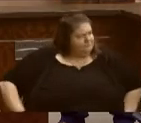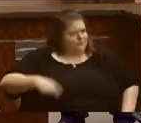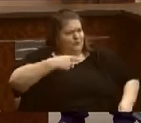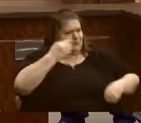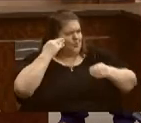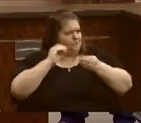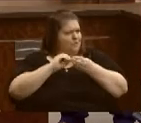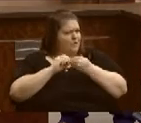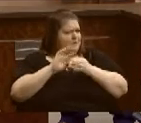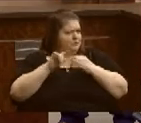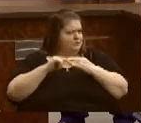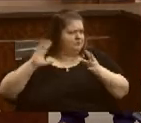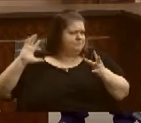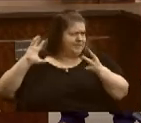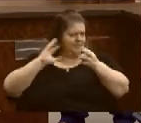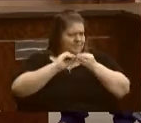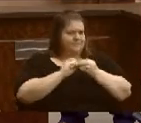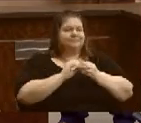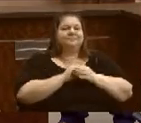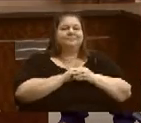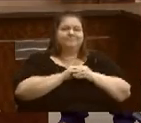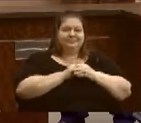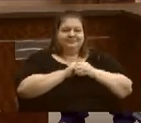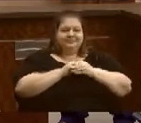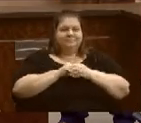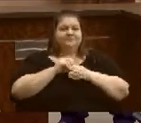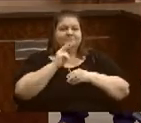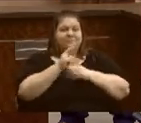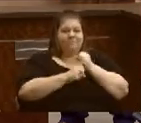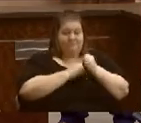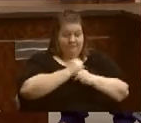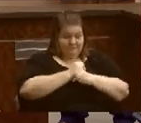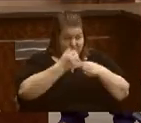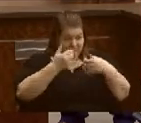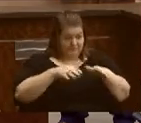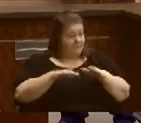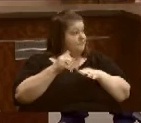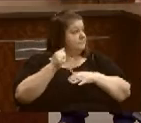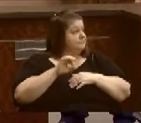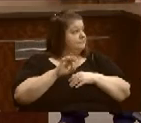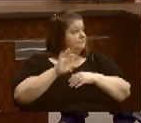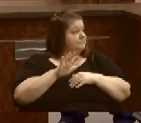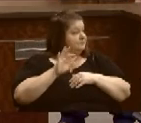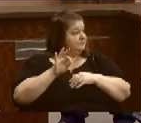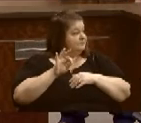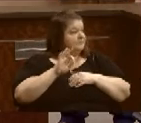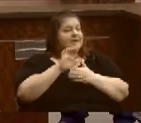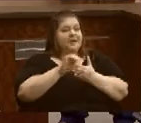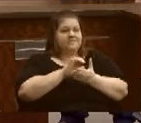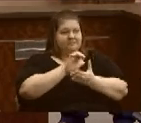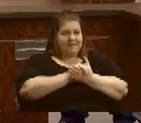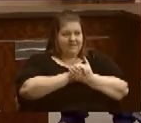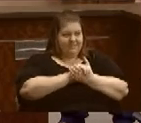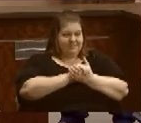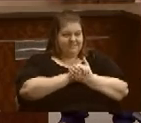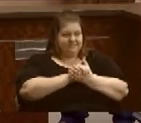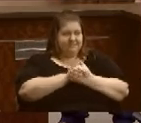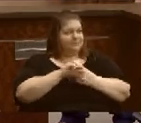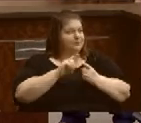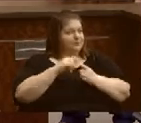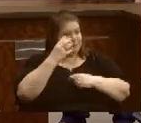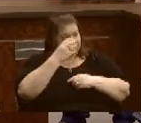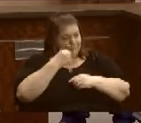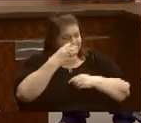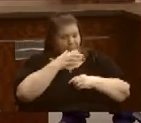do until you get to Laurel. And 2 years earlier, was it 1959 you got married to your lovely wife? 1959, I got that one